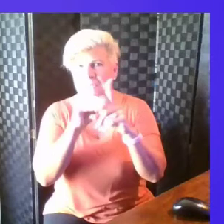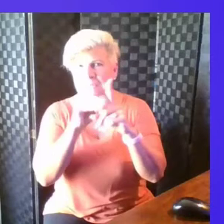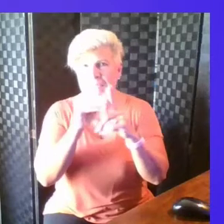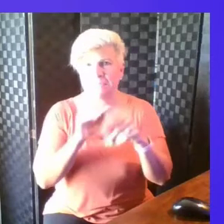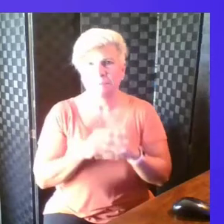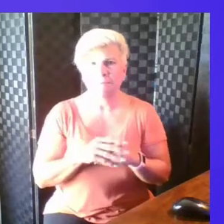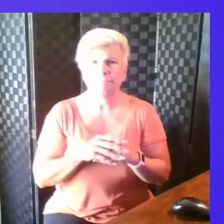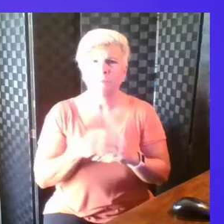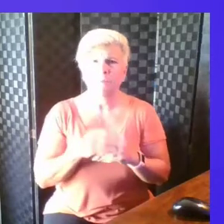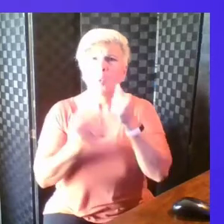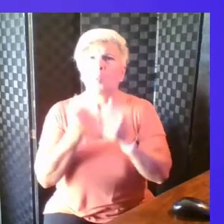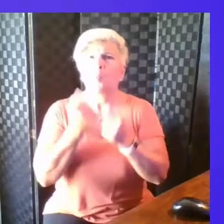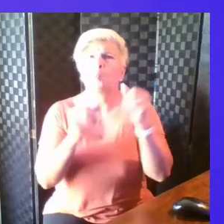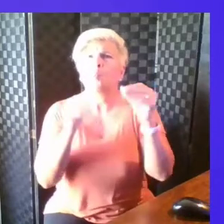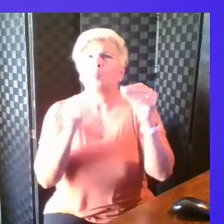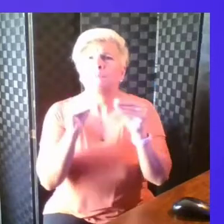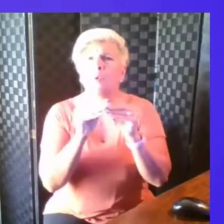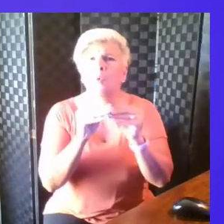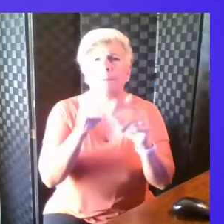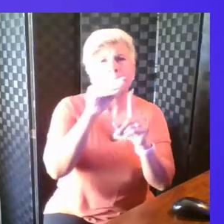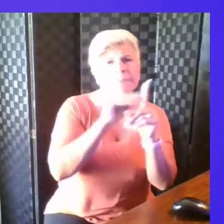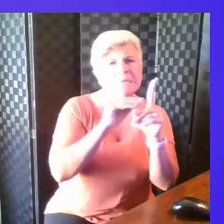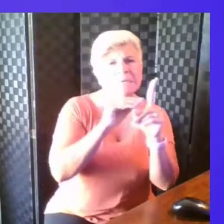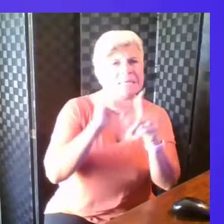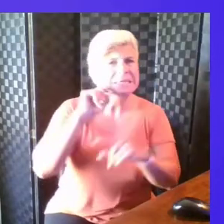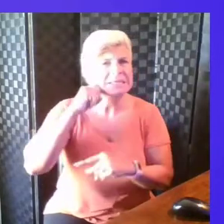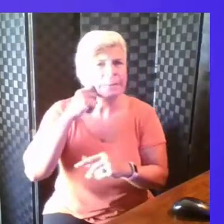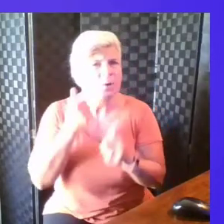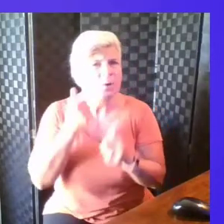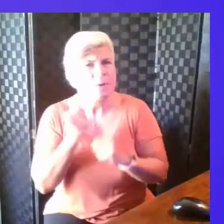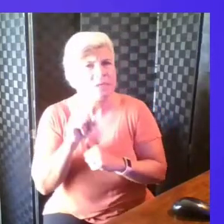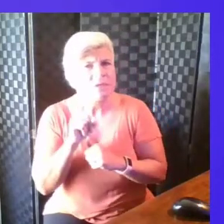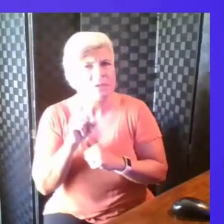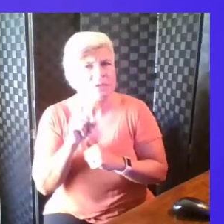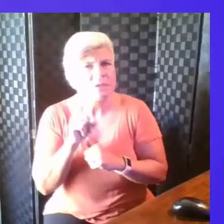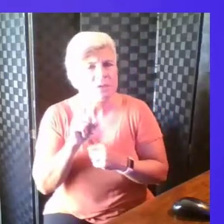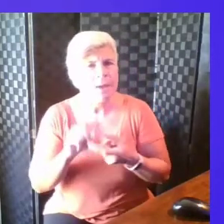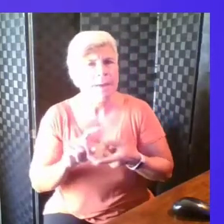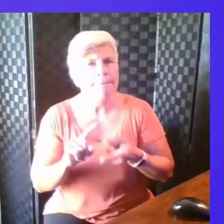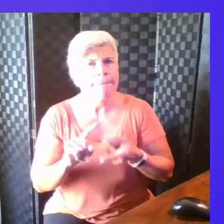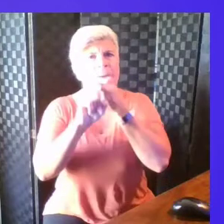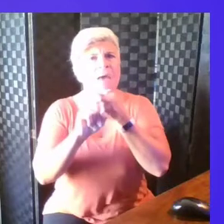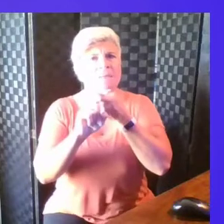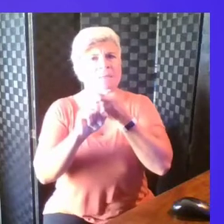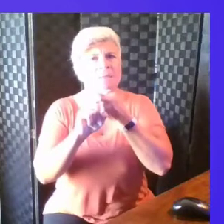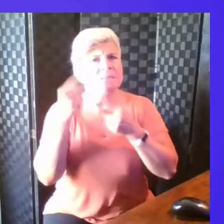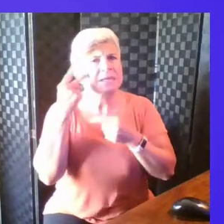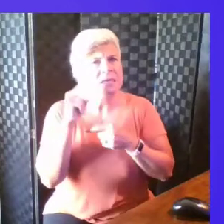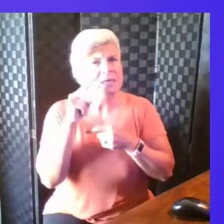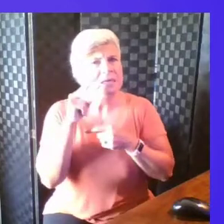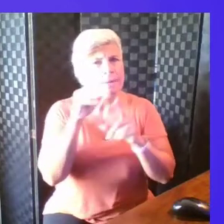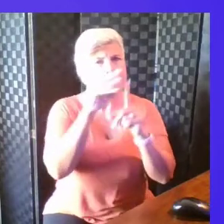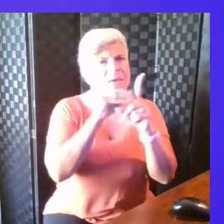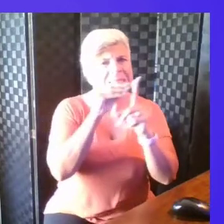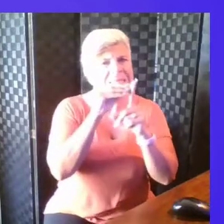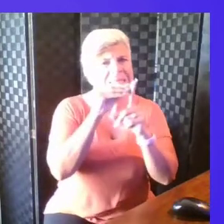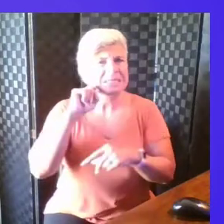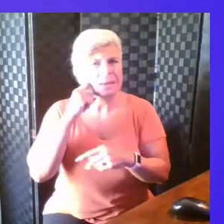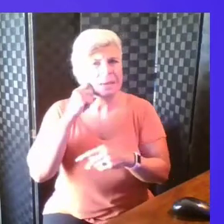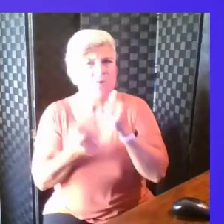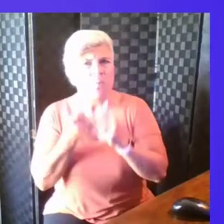Are there more bananas than apples here? Pause the video and do your best.